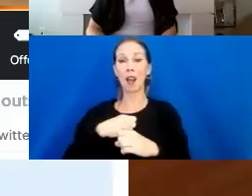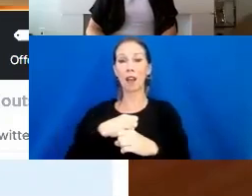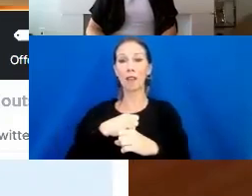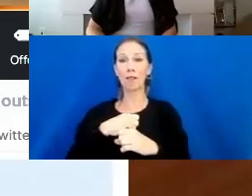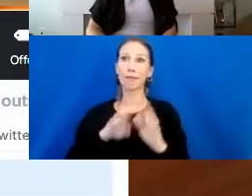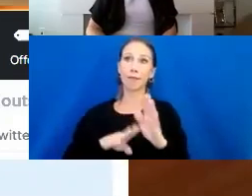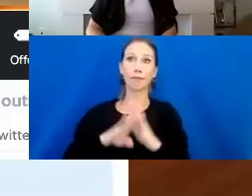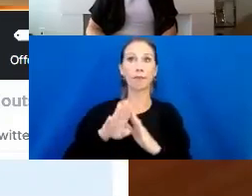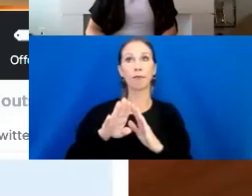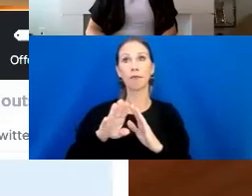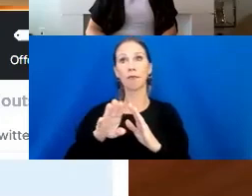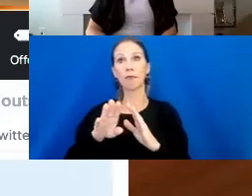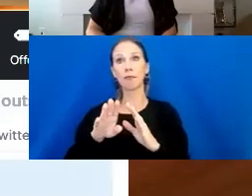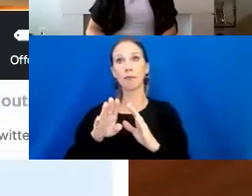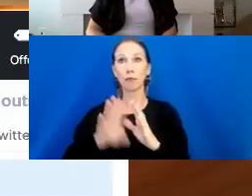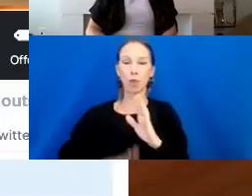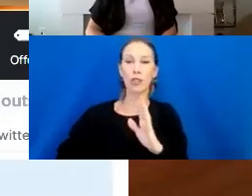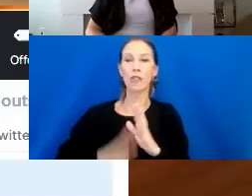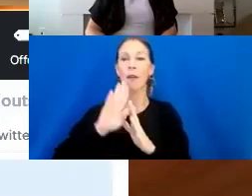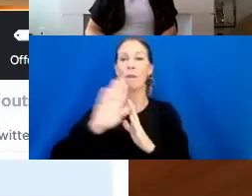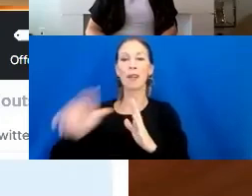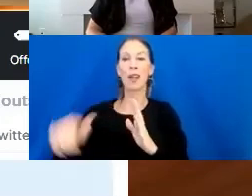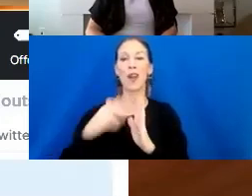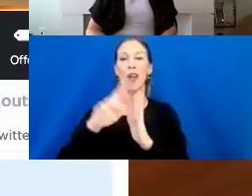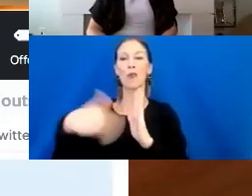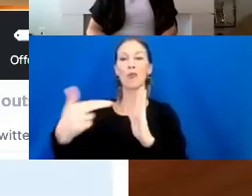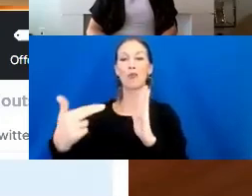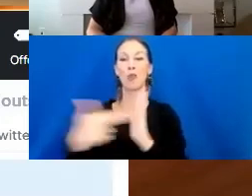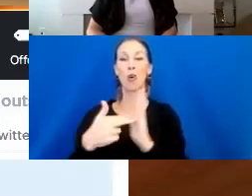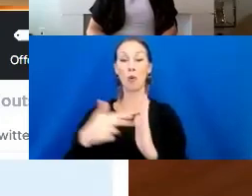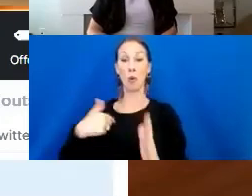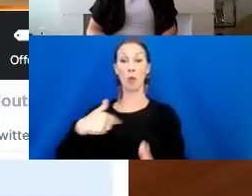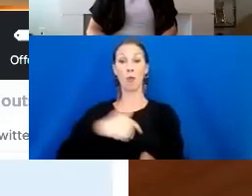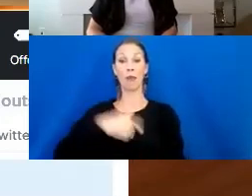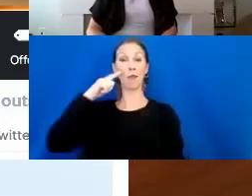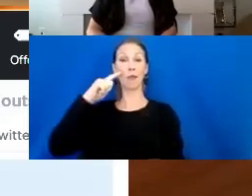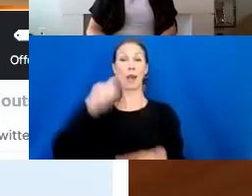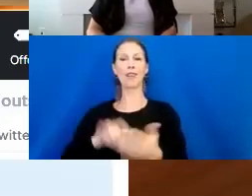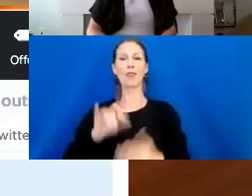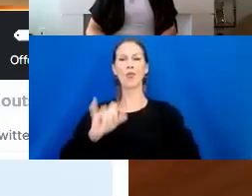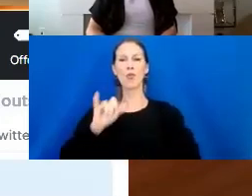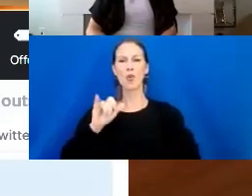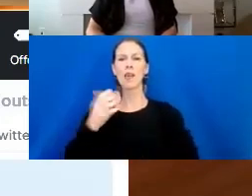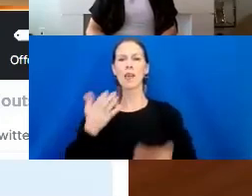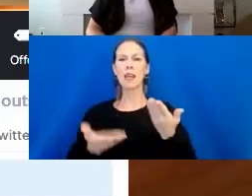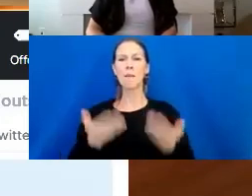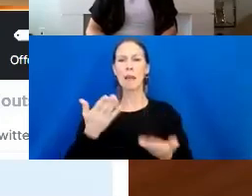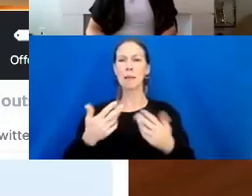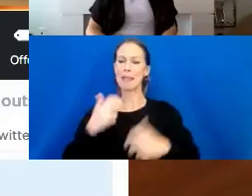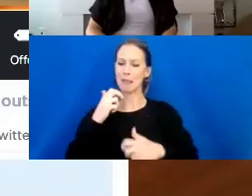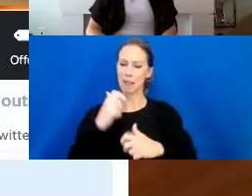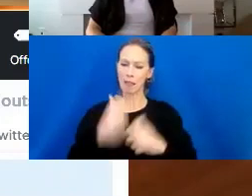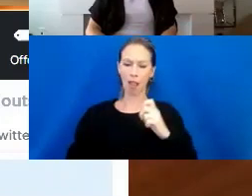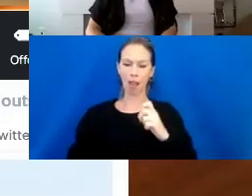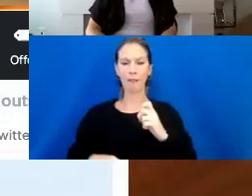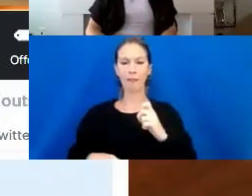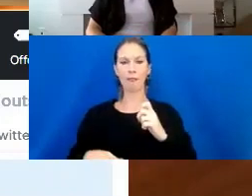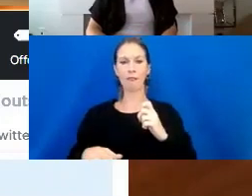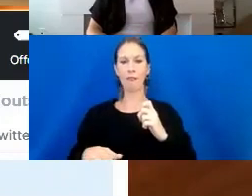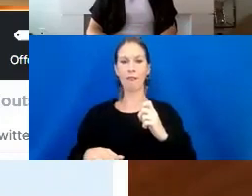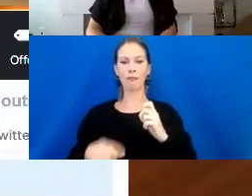an additional role, recognizing this could be very difficult for someone being an effective chair